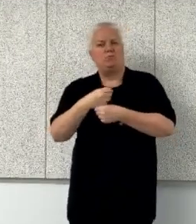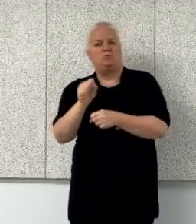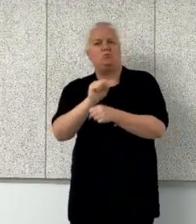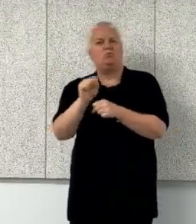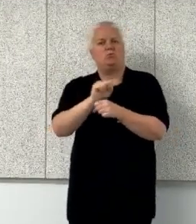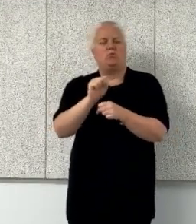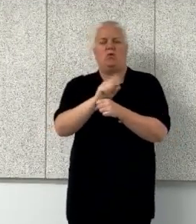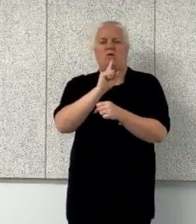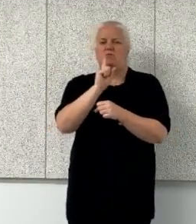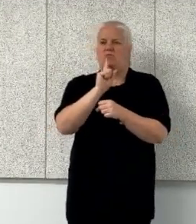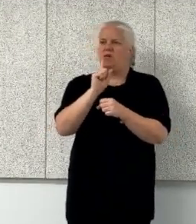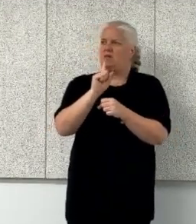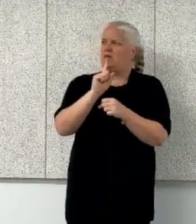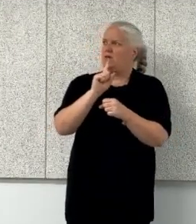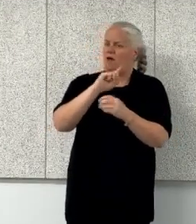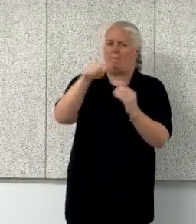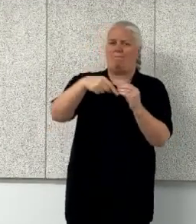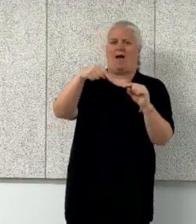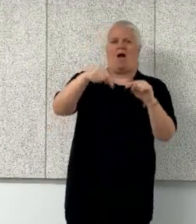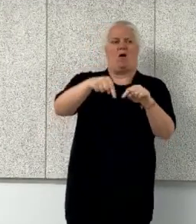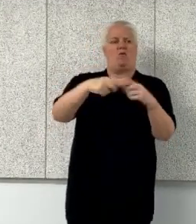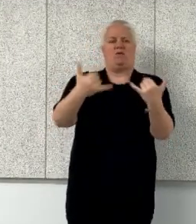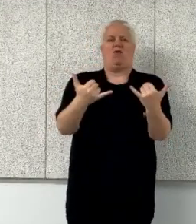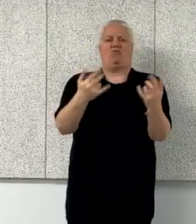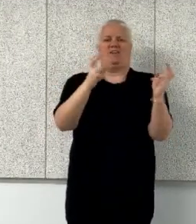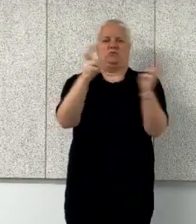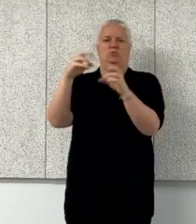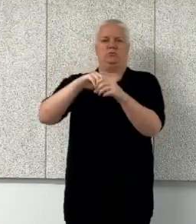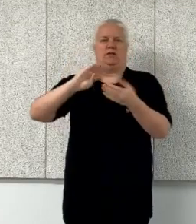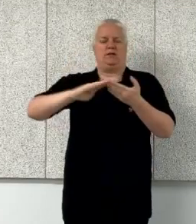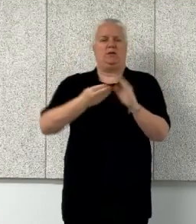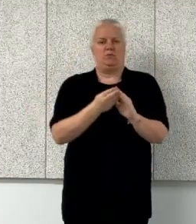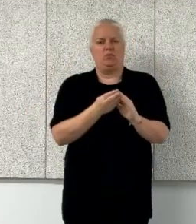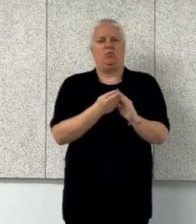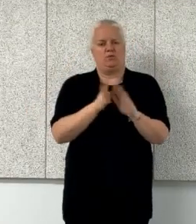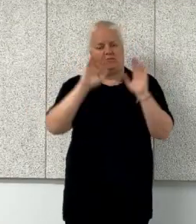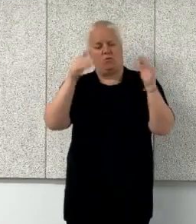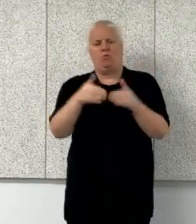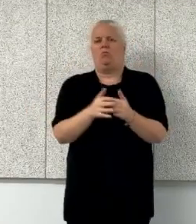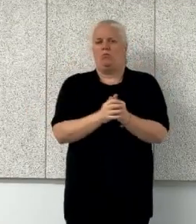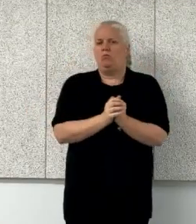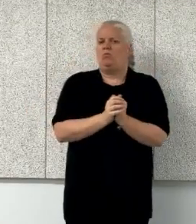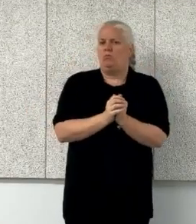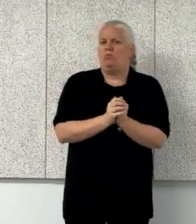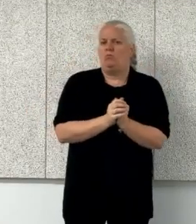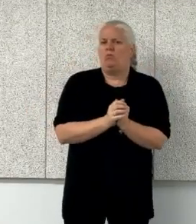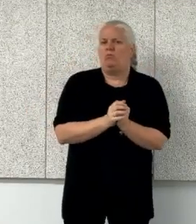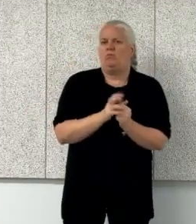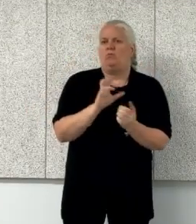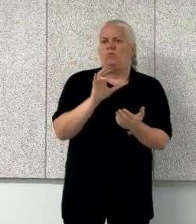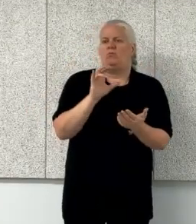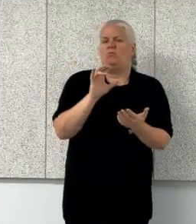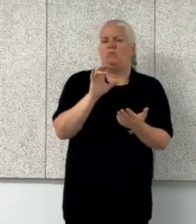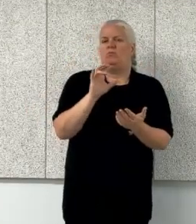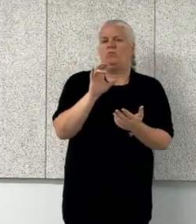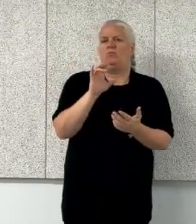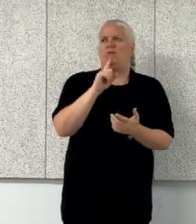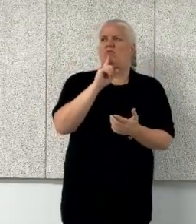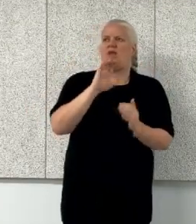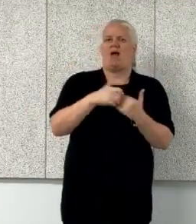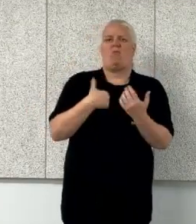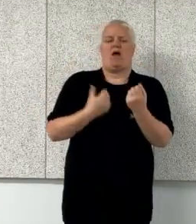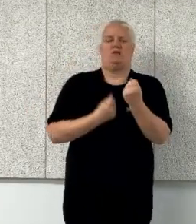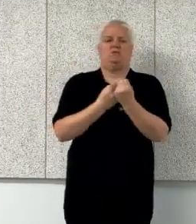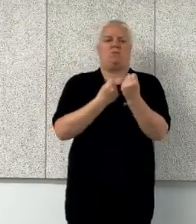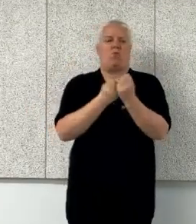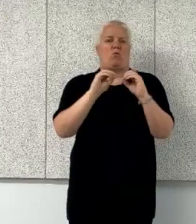direct conversation with the most urgent issues in a community. I think that has a lot to do with how I support organizations now with their